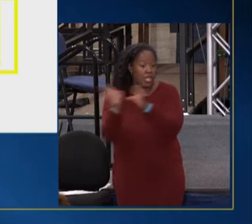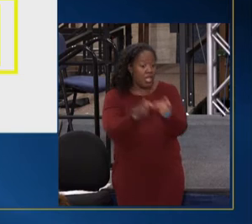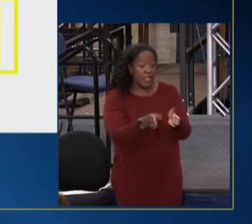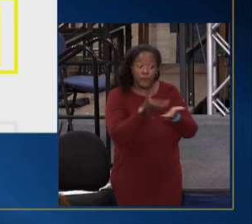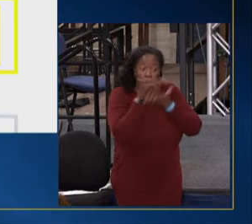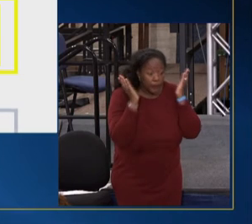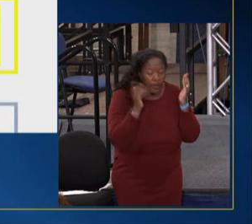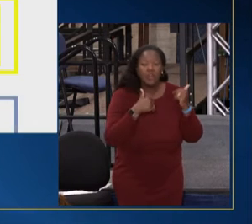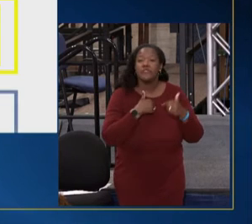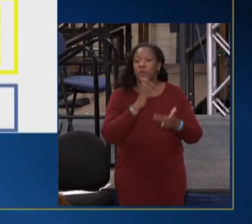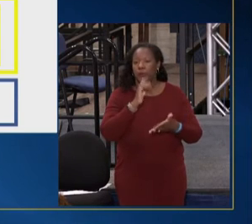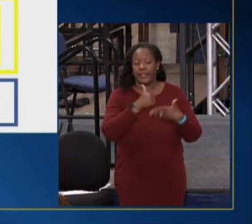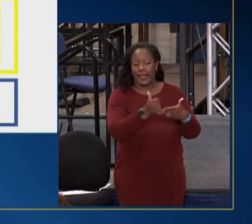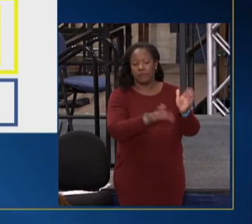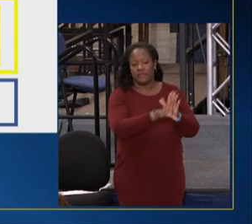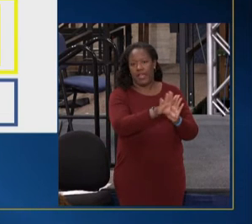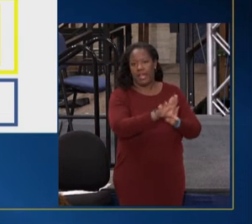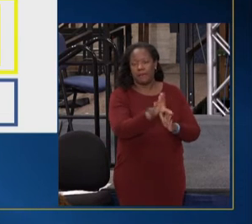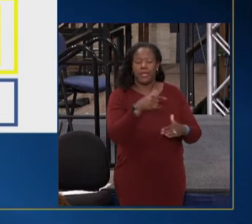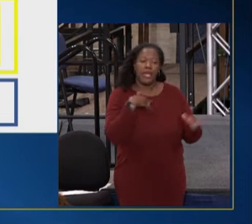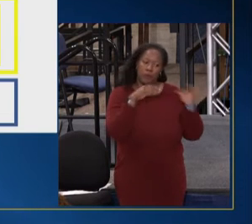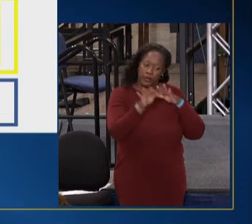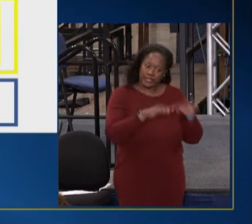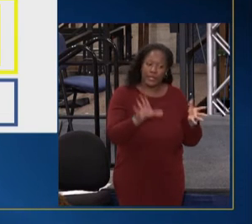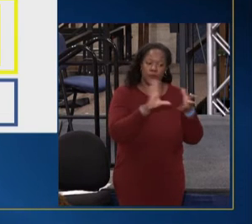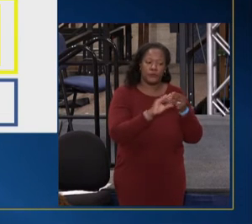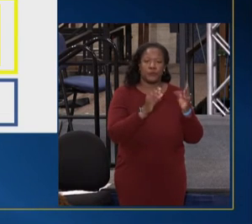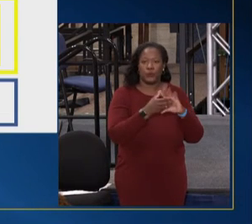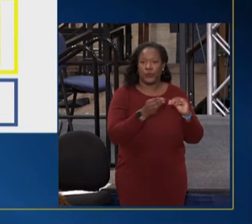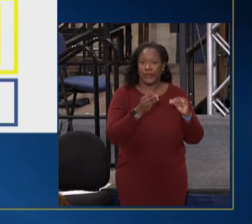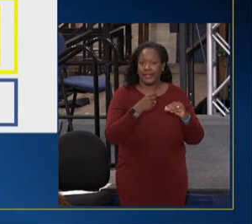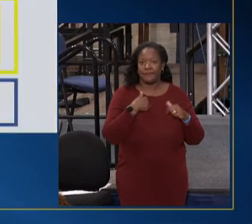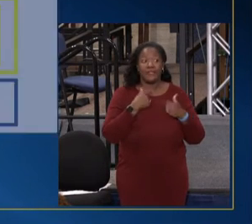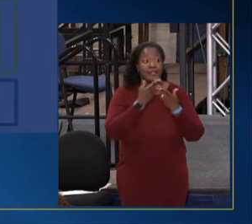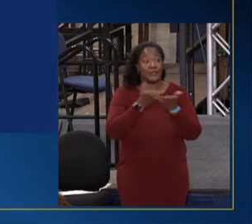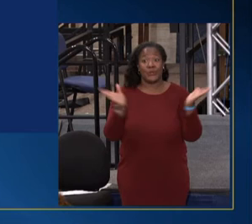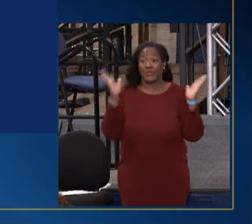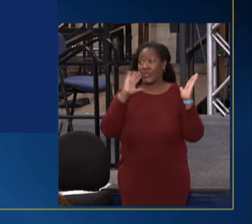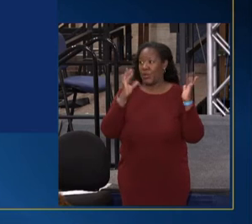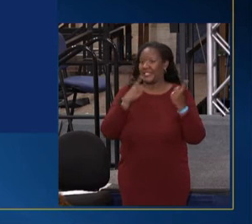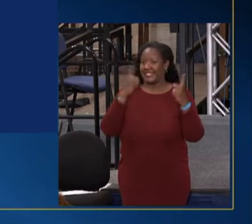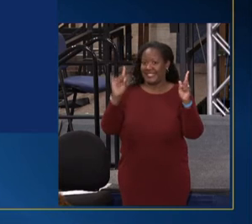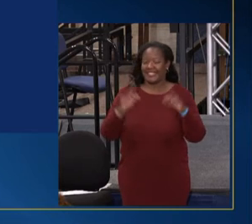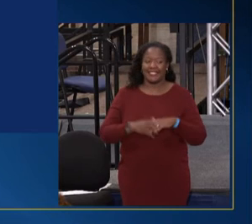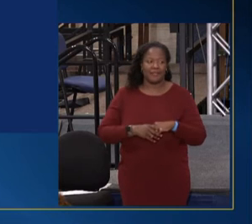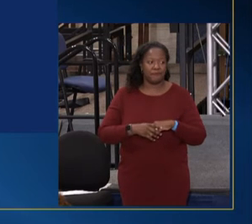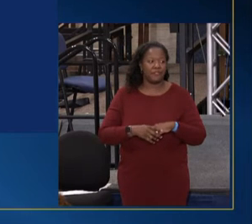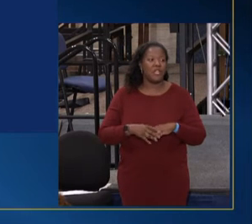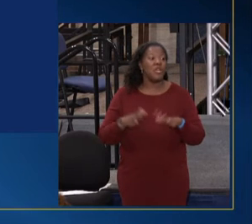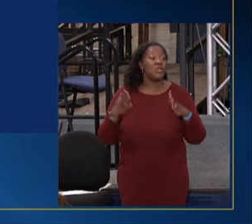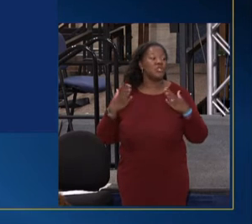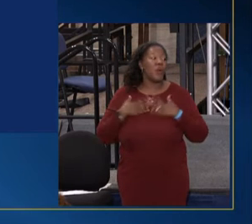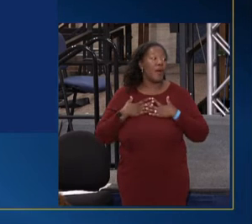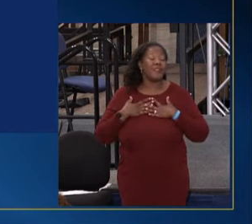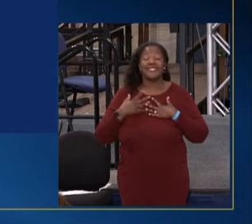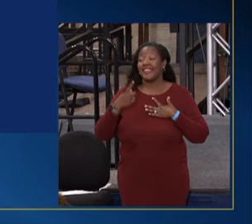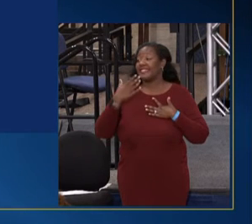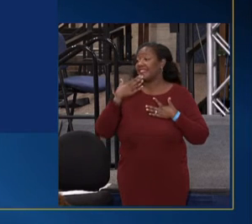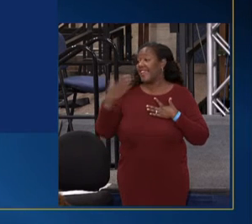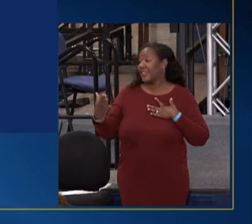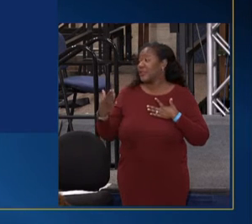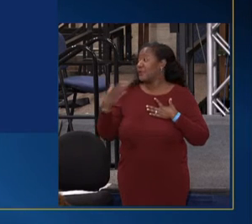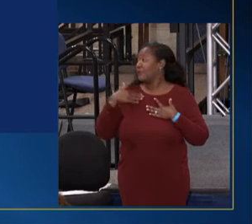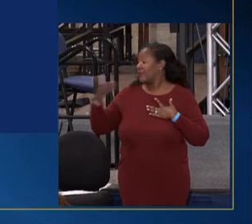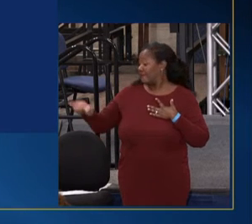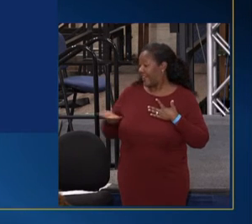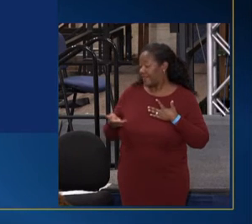make sure they have one, and we're going to try to tell the story so folks know how we did. So that's really what I have to present, and I wanted to say thank you again for having me.